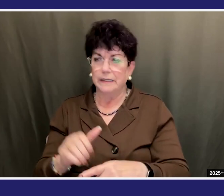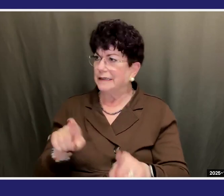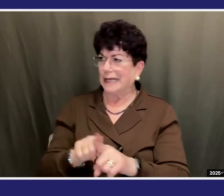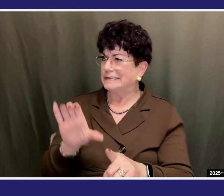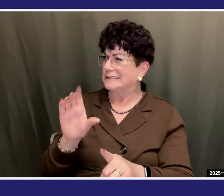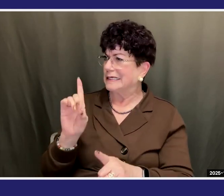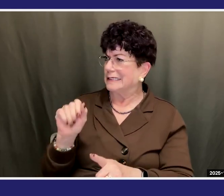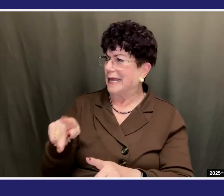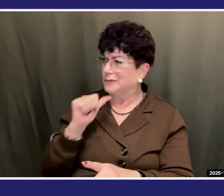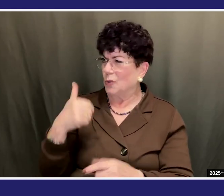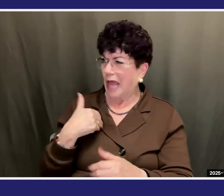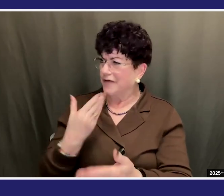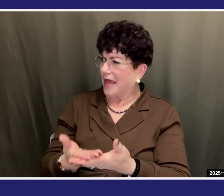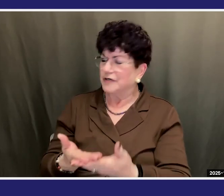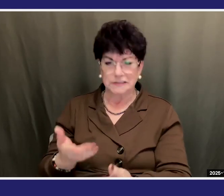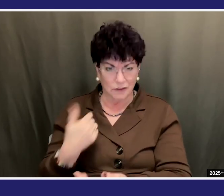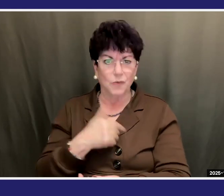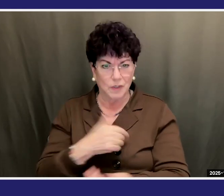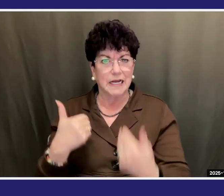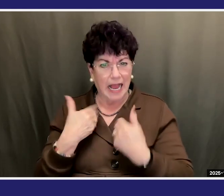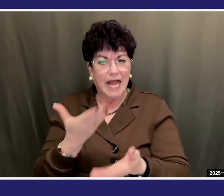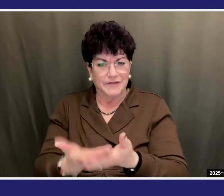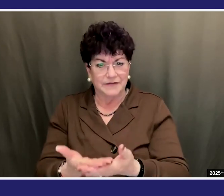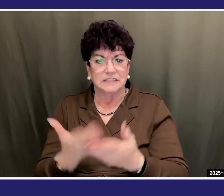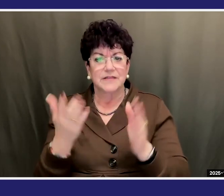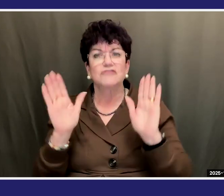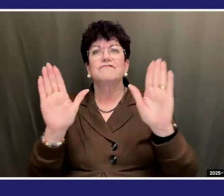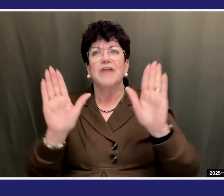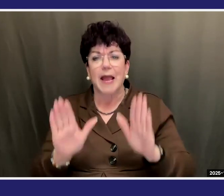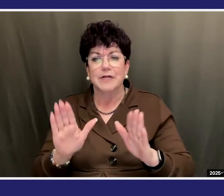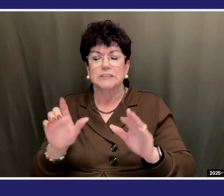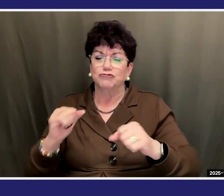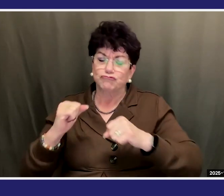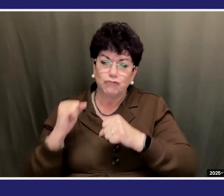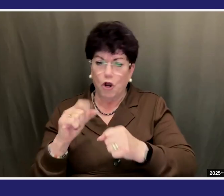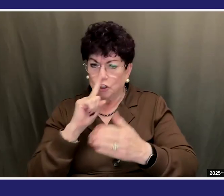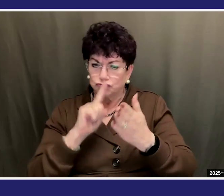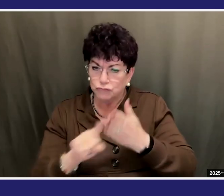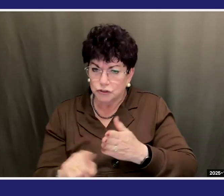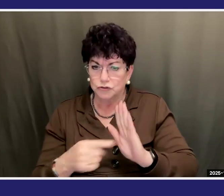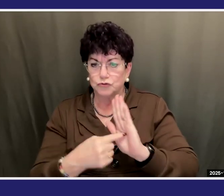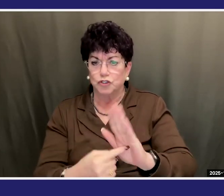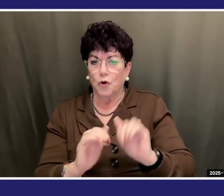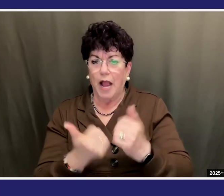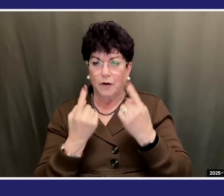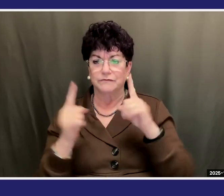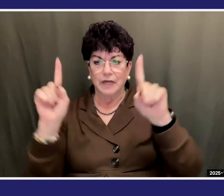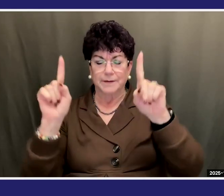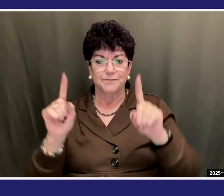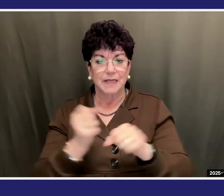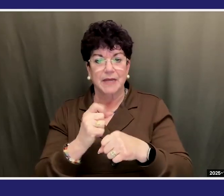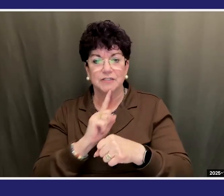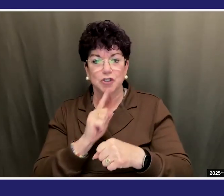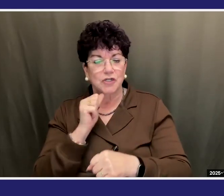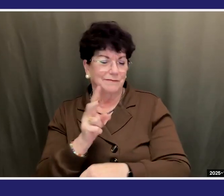evidence-based, they are. And in fact, there's fabulous and very rigorous research that points to their effectiveness. I want to make sure they're not